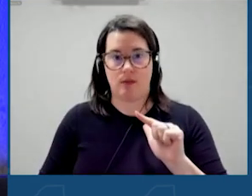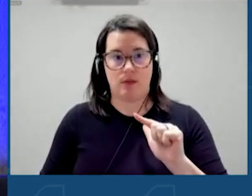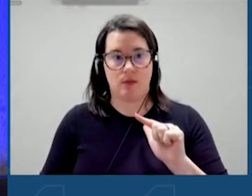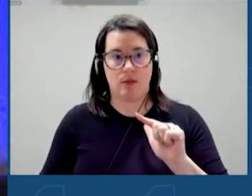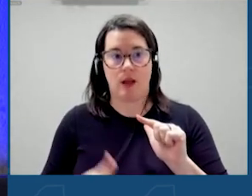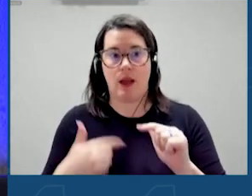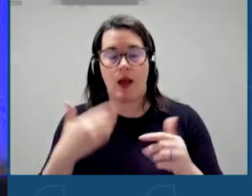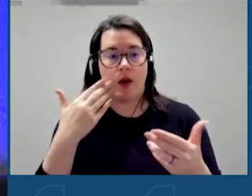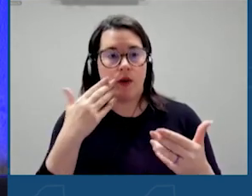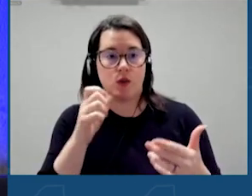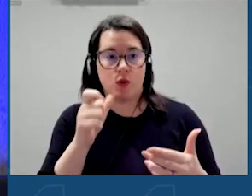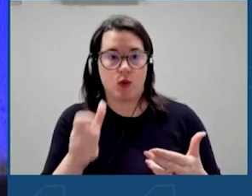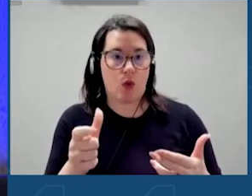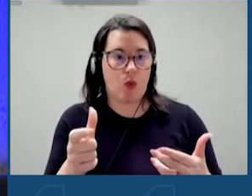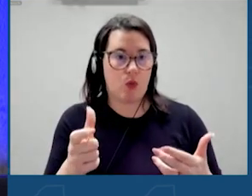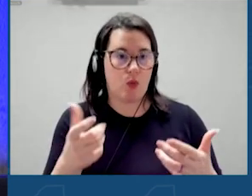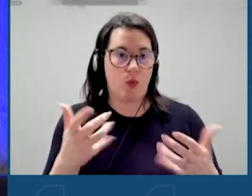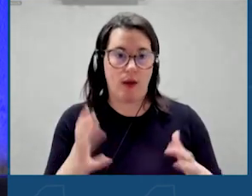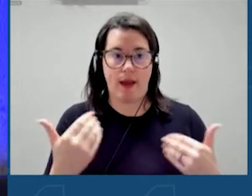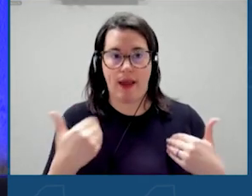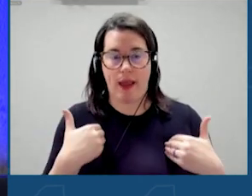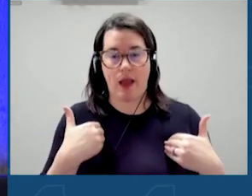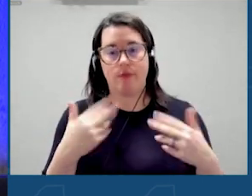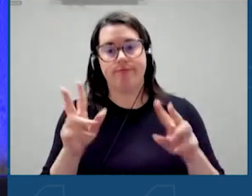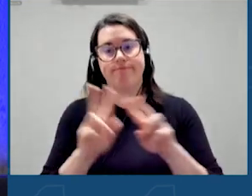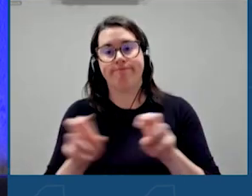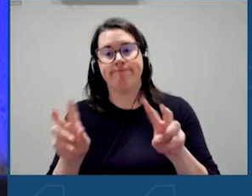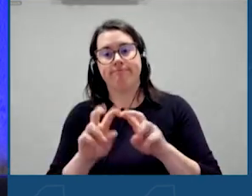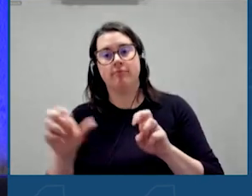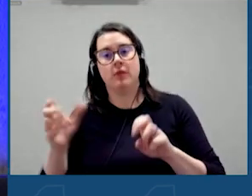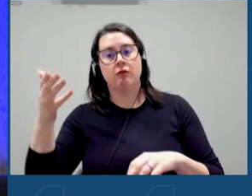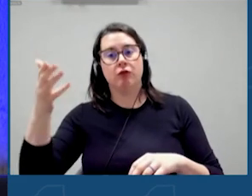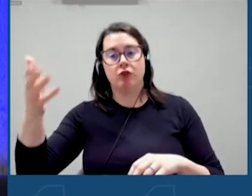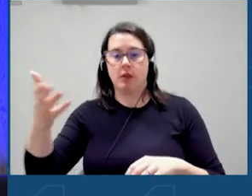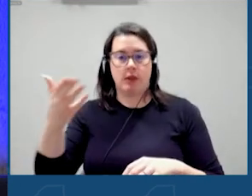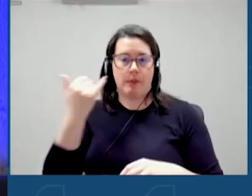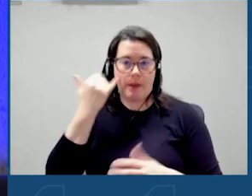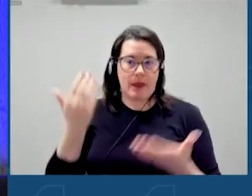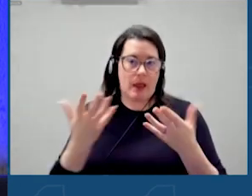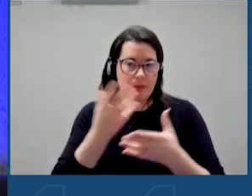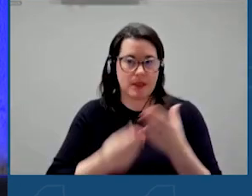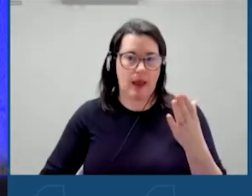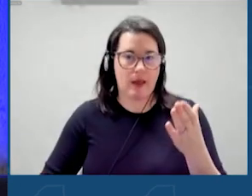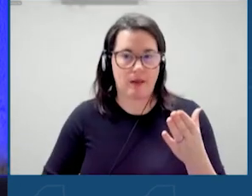don't want to have to deal with the scrutiny of future generations, whether I'm around or not. I'll hear about it